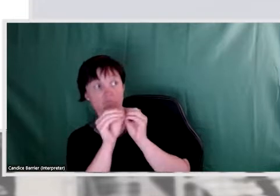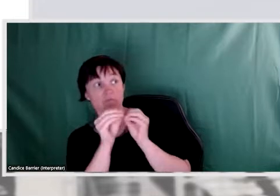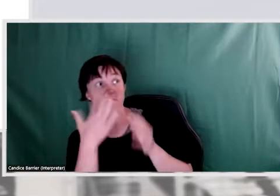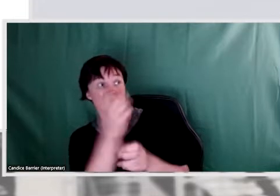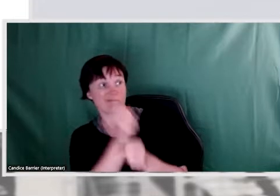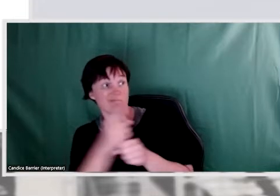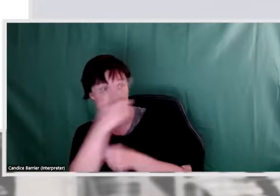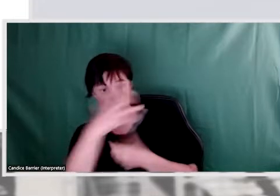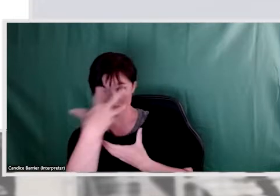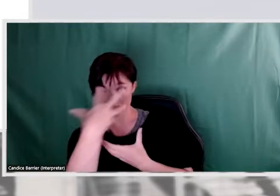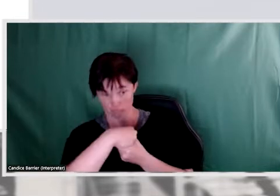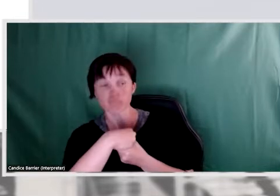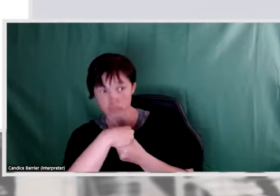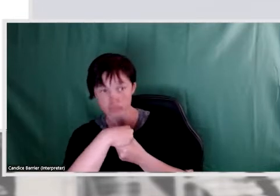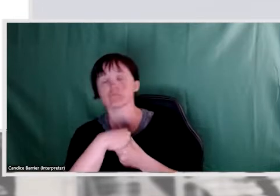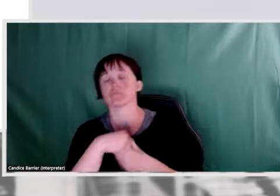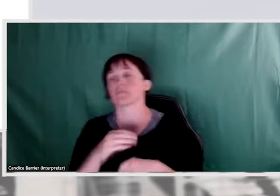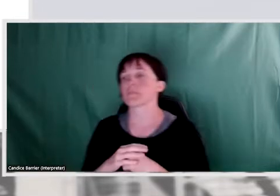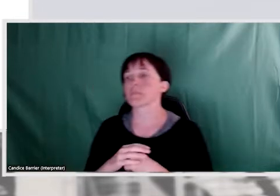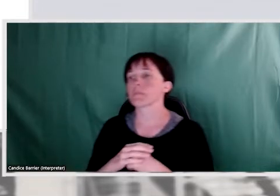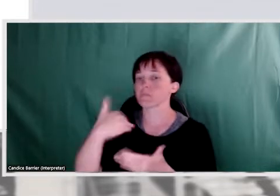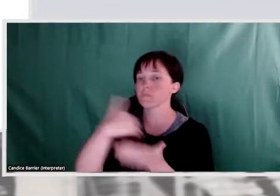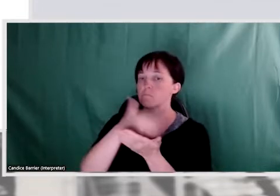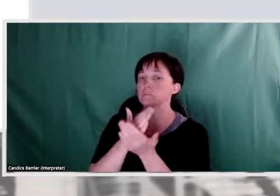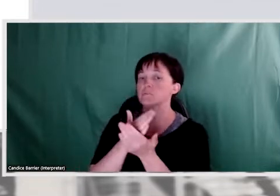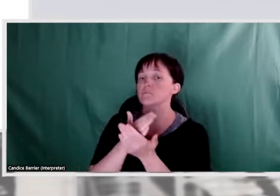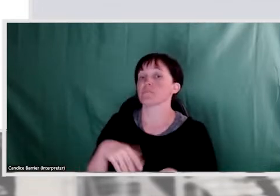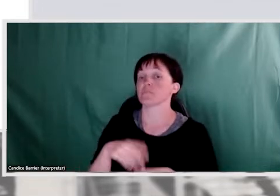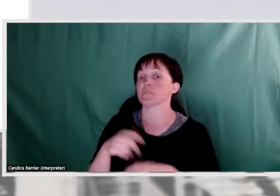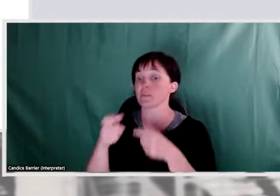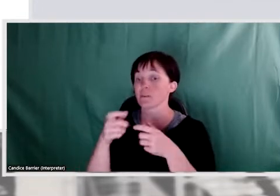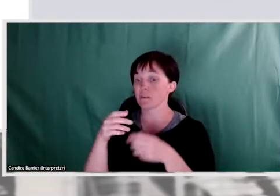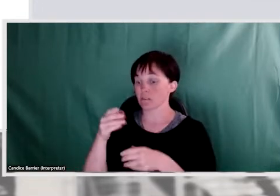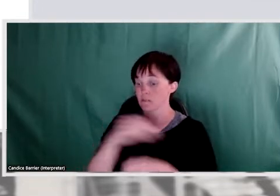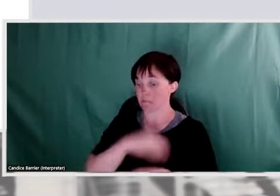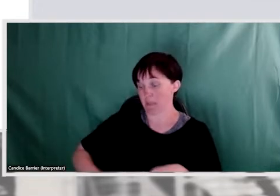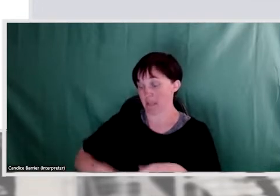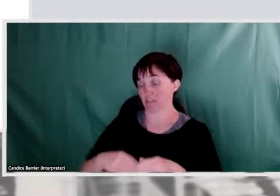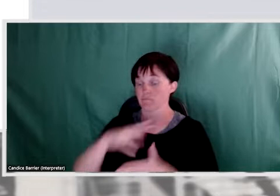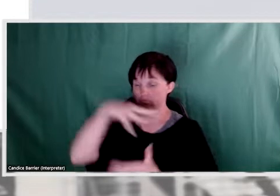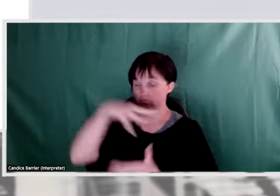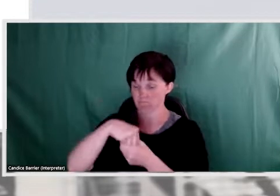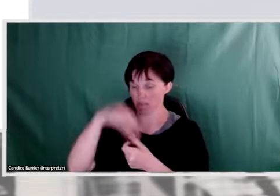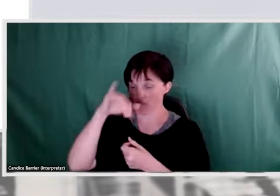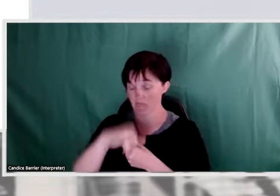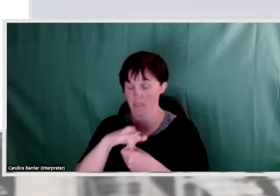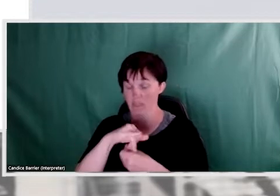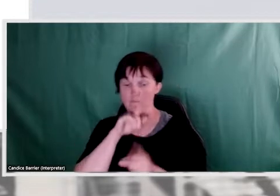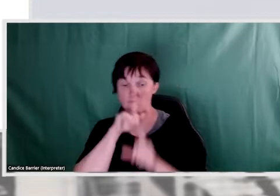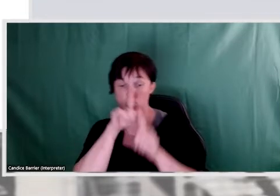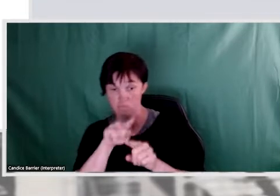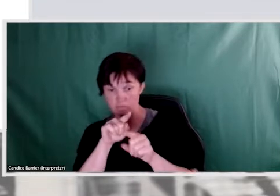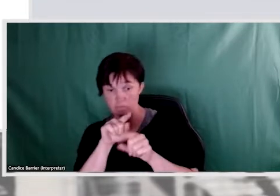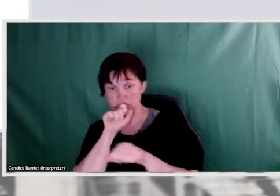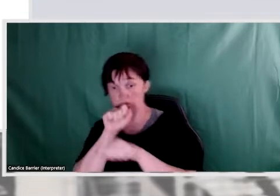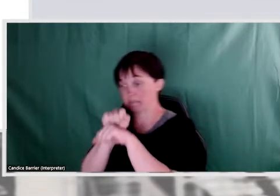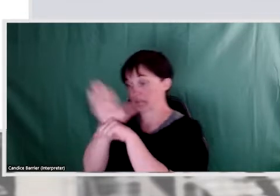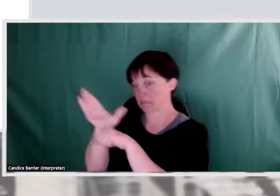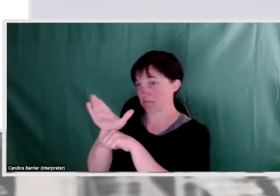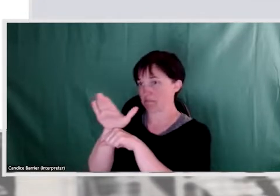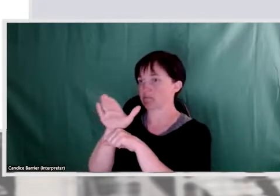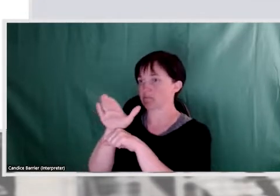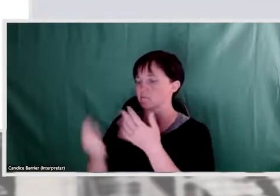budget. In September, the mayor utilizes that report to submit a preliminary